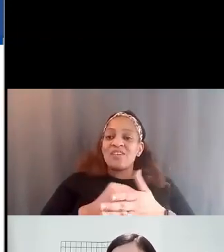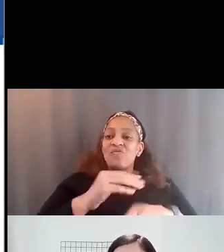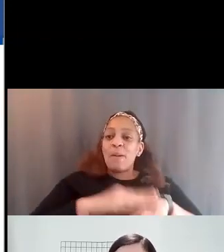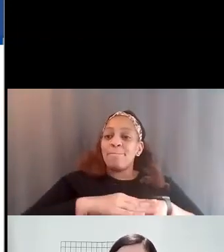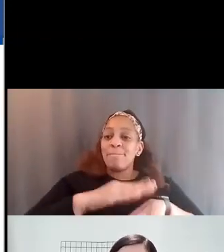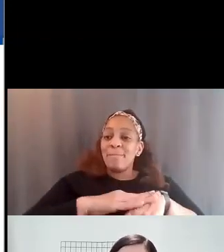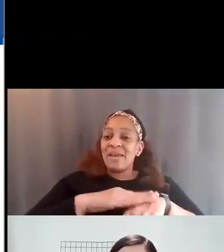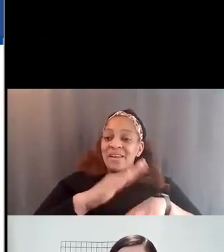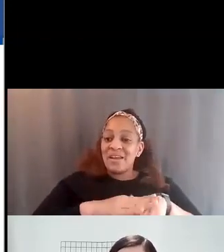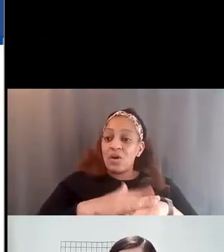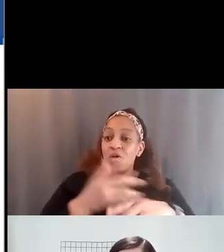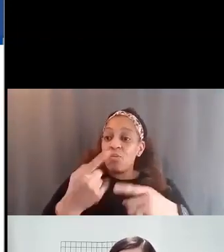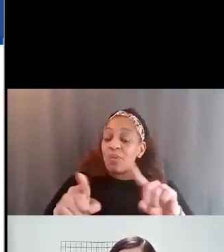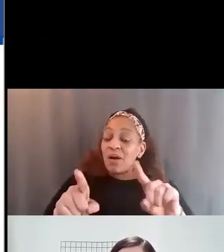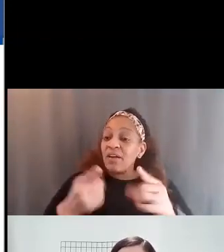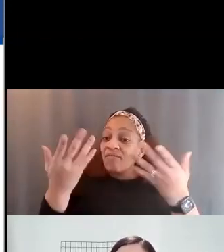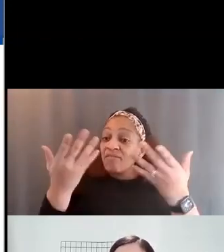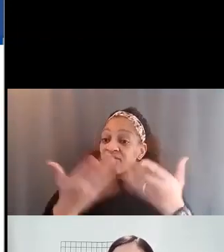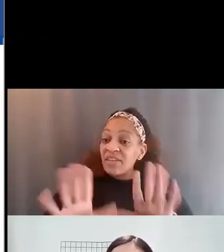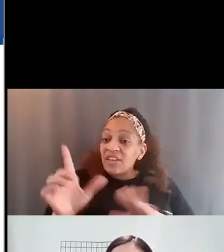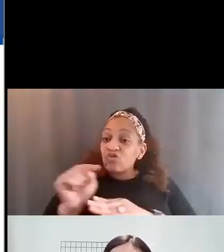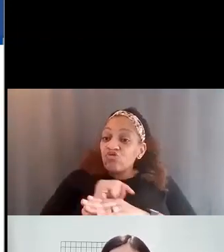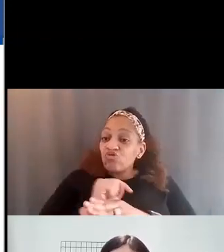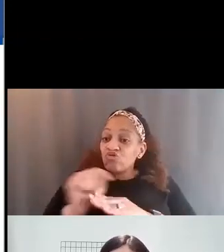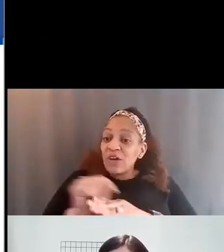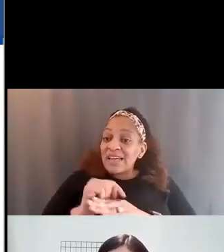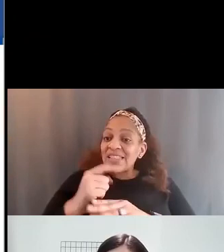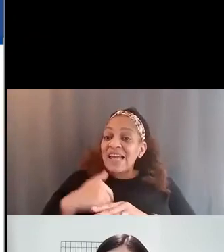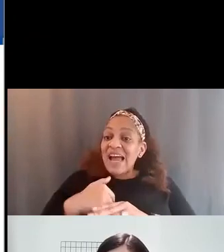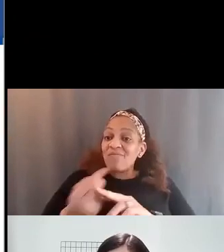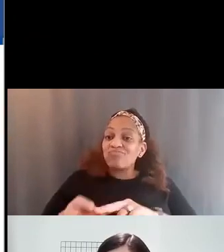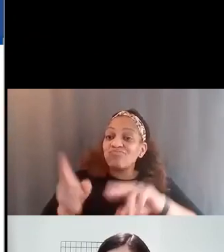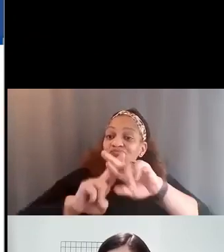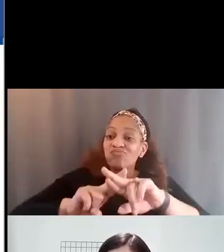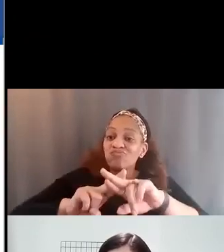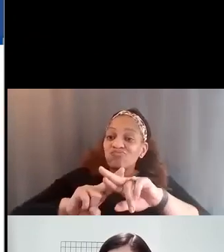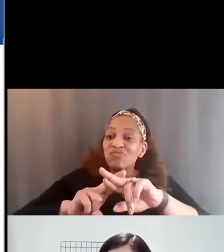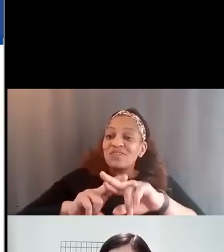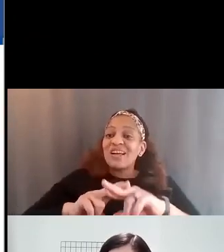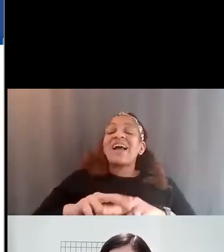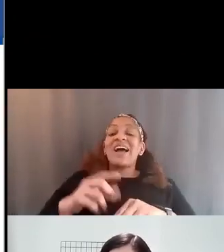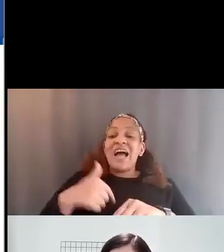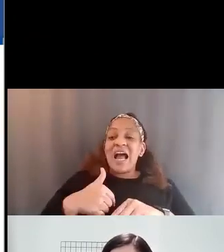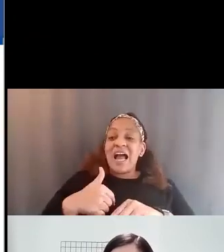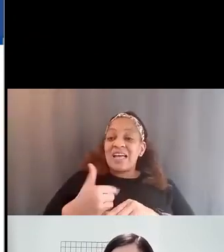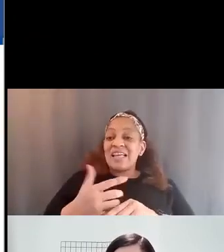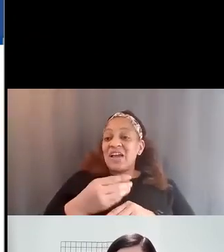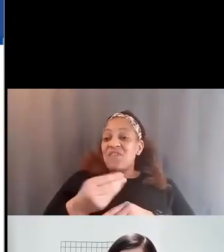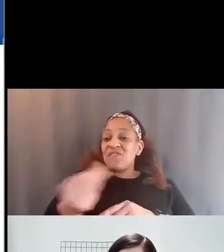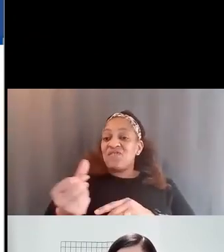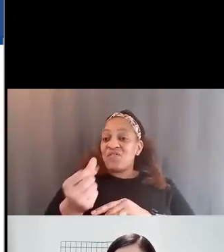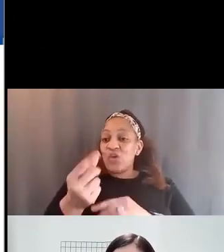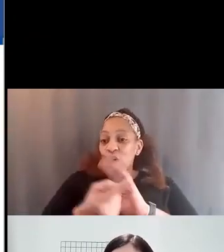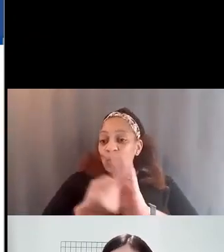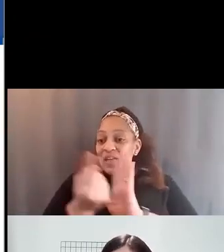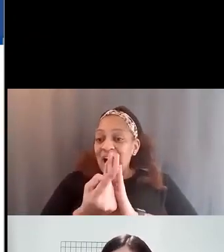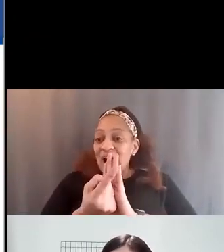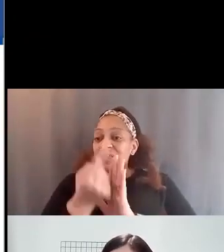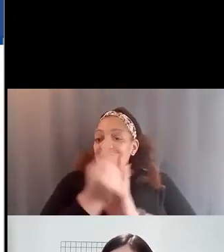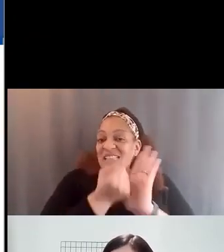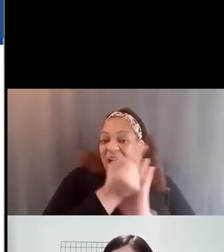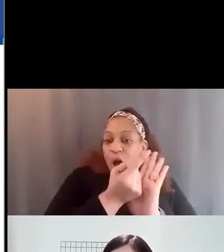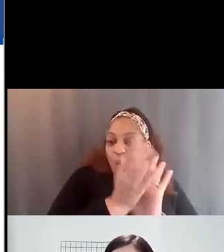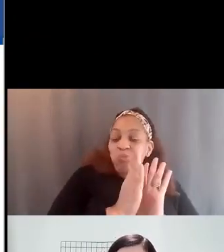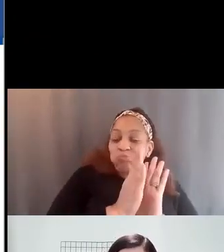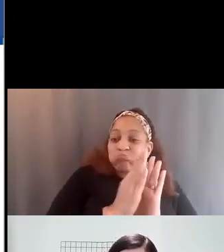but after completing training, I was given a raise of several dollars per hour. And Daniel is just letting everybody know